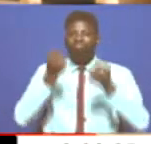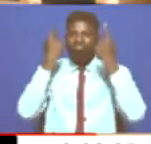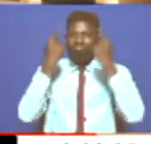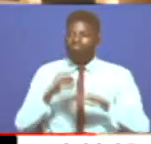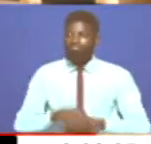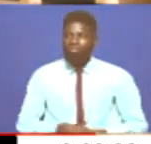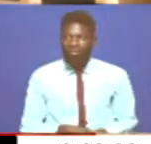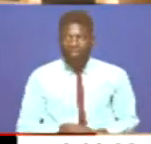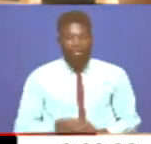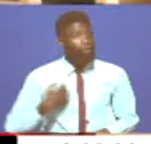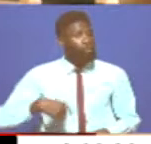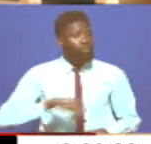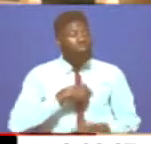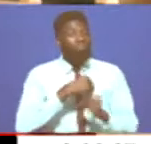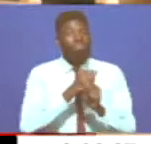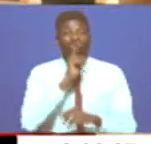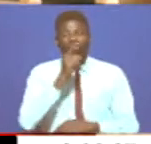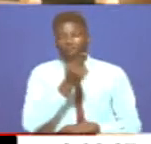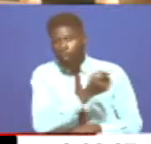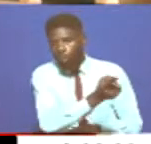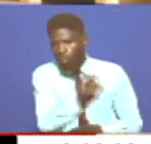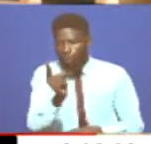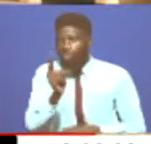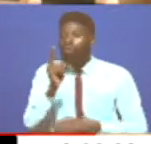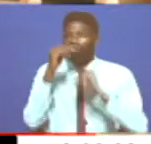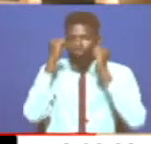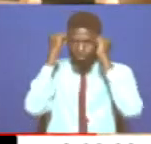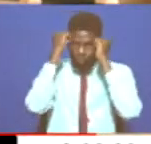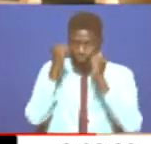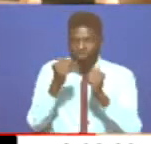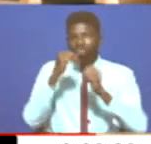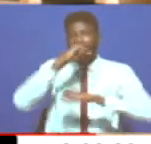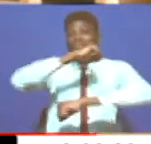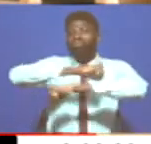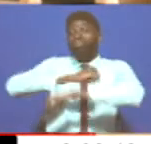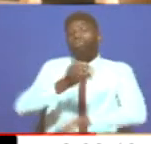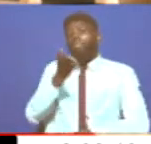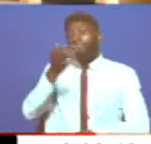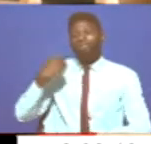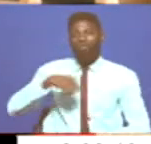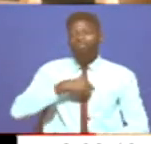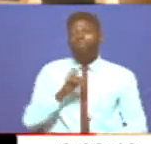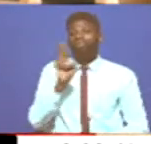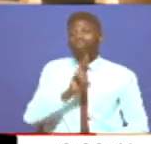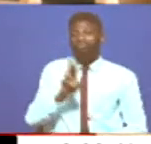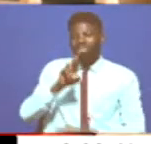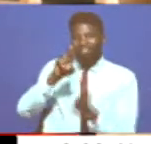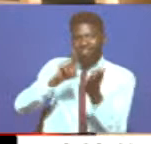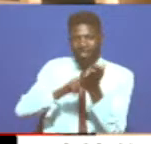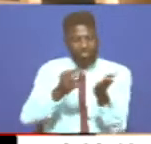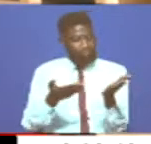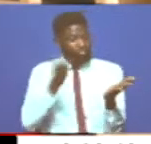shule na tunatumia hii record kuangalia wako na kuhakikisha